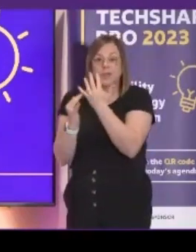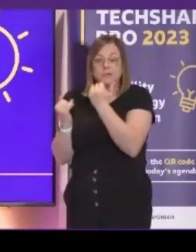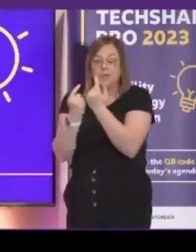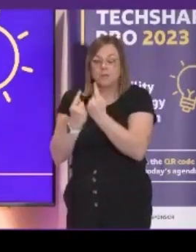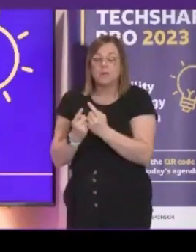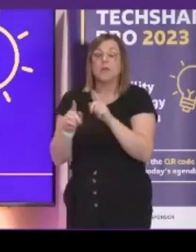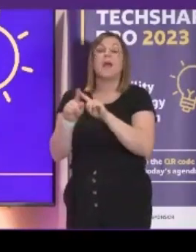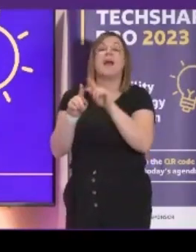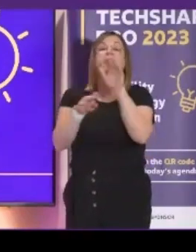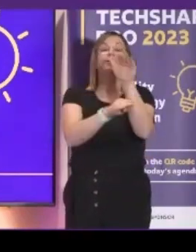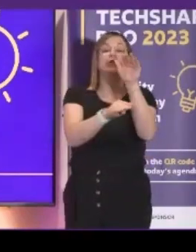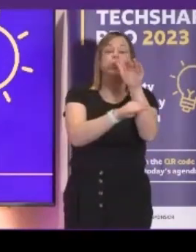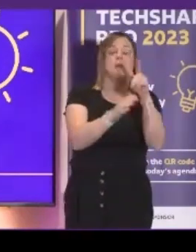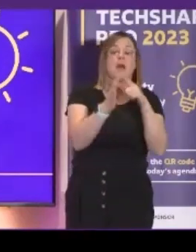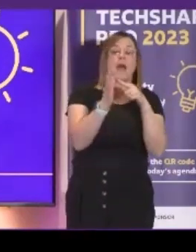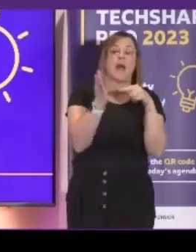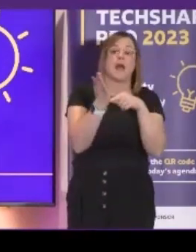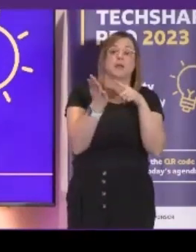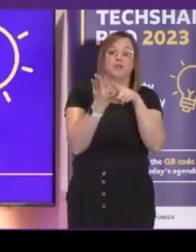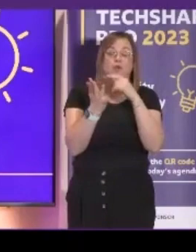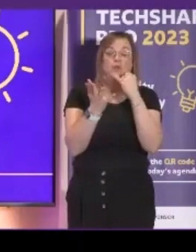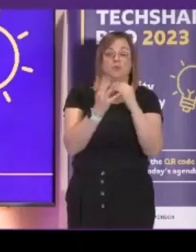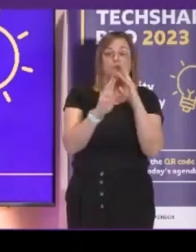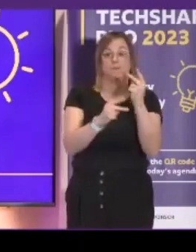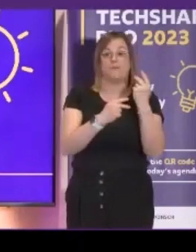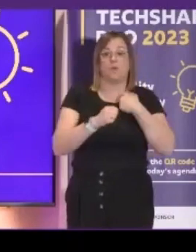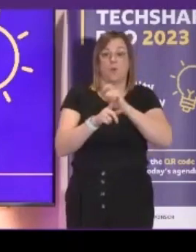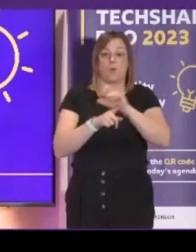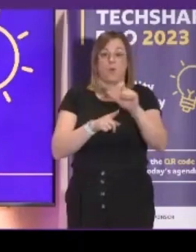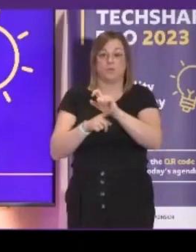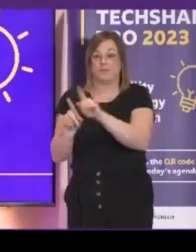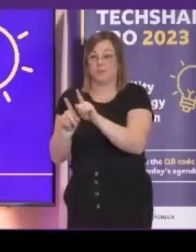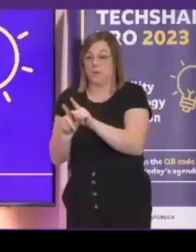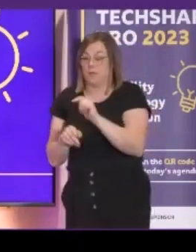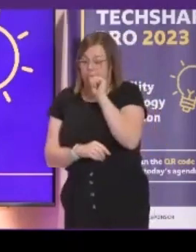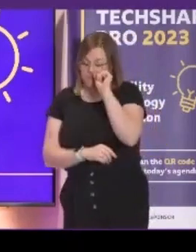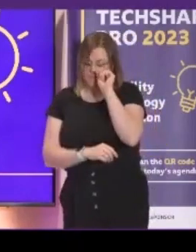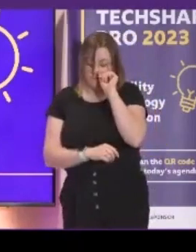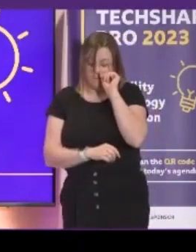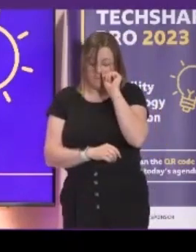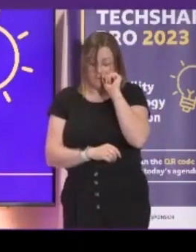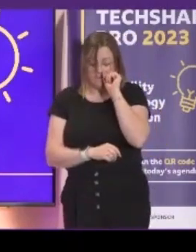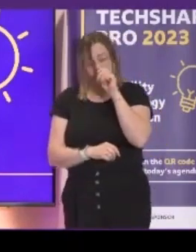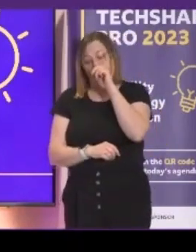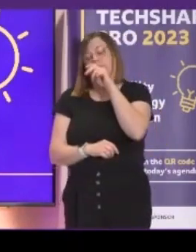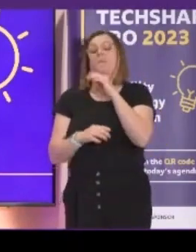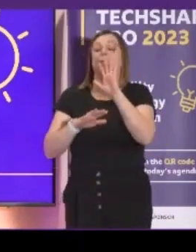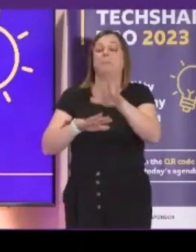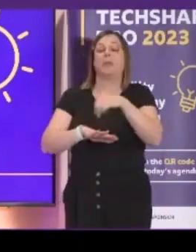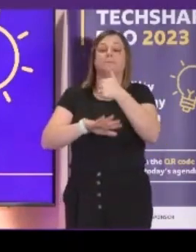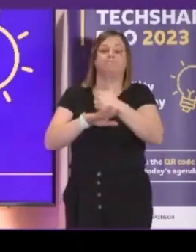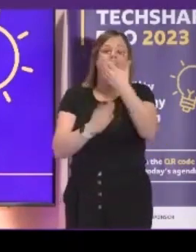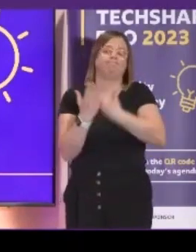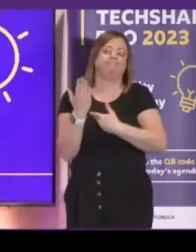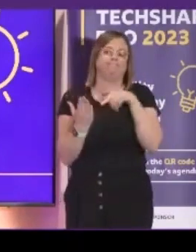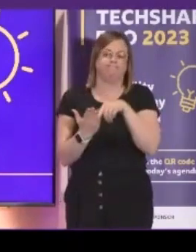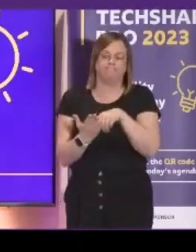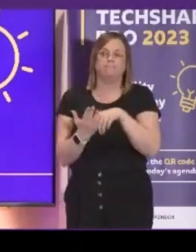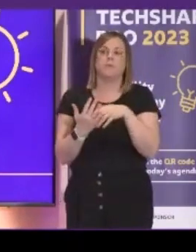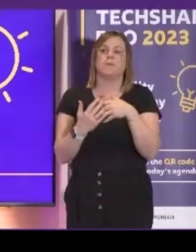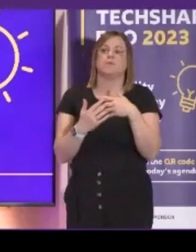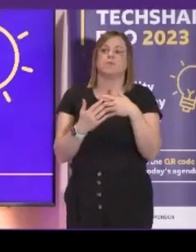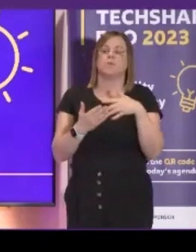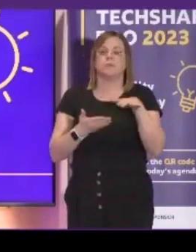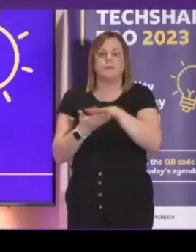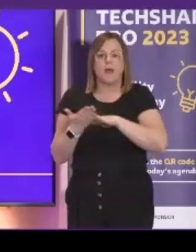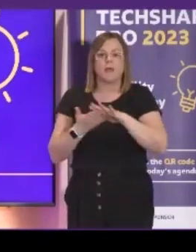external auditor, Atos, reviewing all of our courses. We set a mandate for defining and